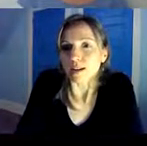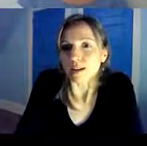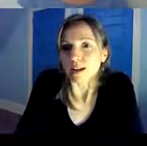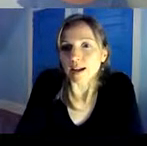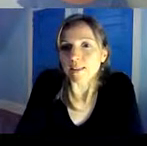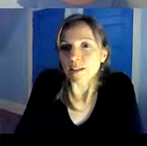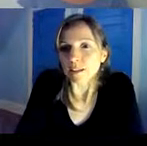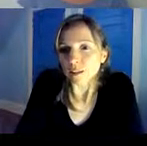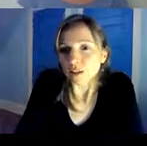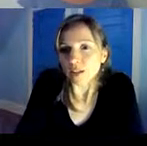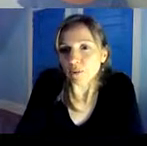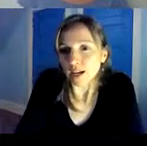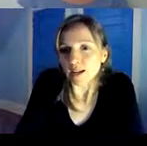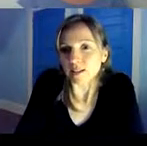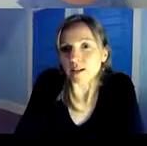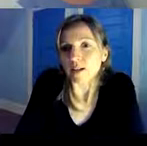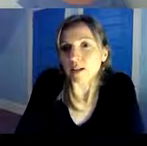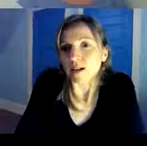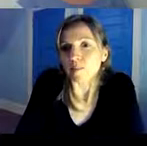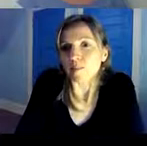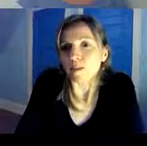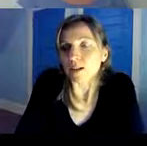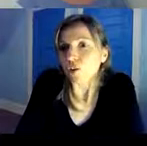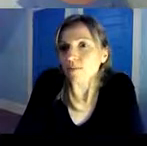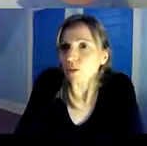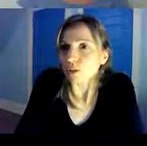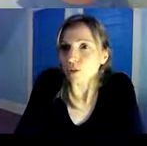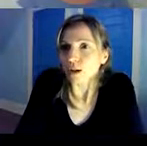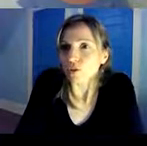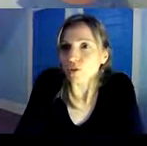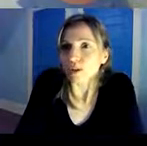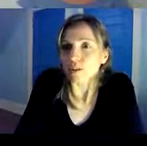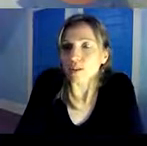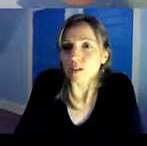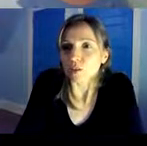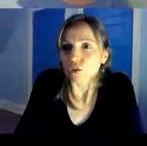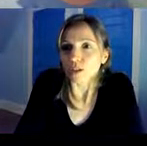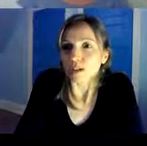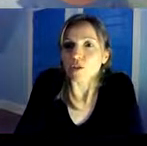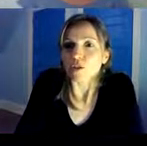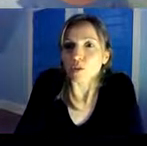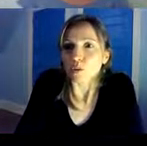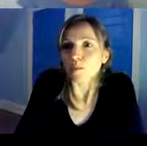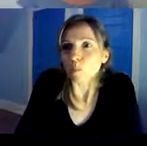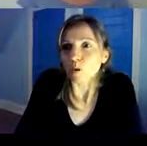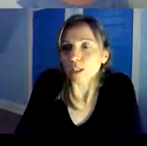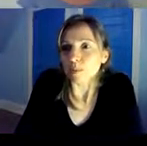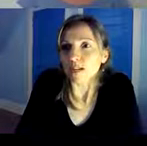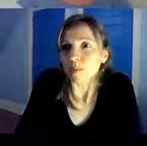vine. And then clearing, if you can, the English ivy that's on the ground surrounding the tree so